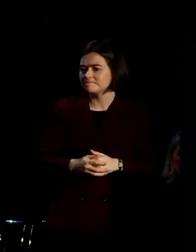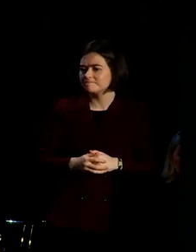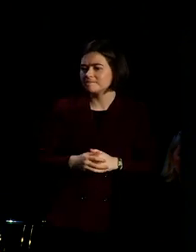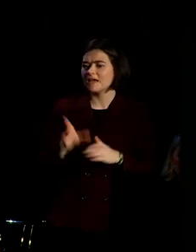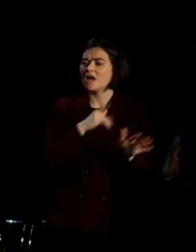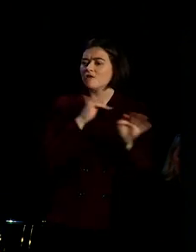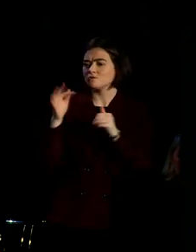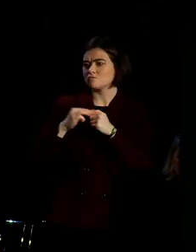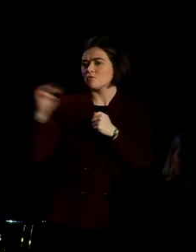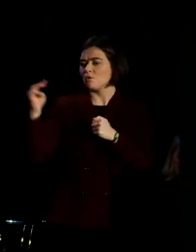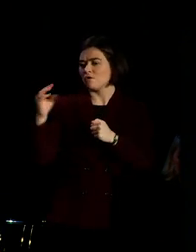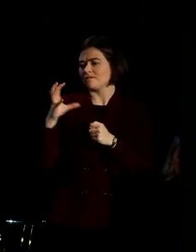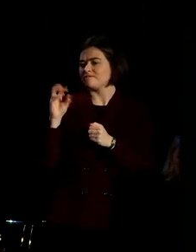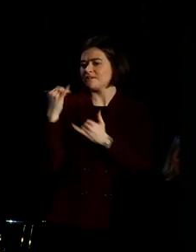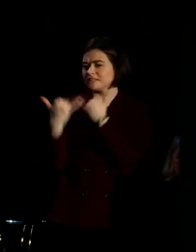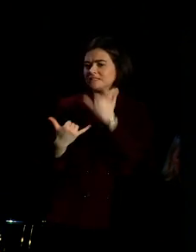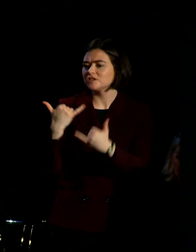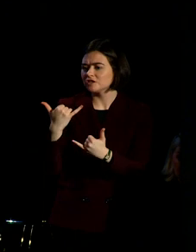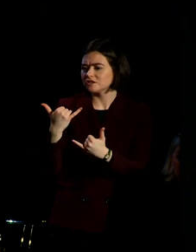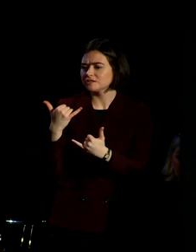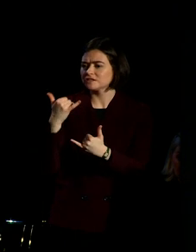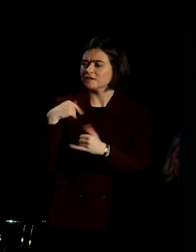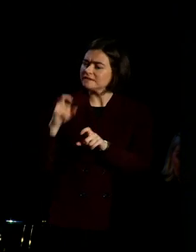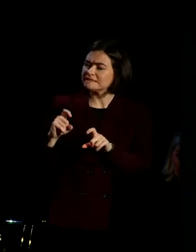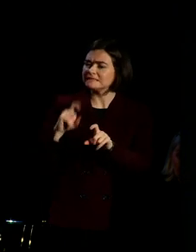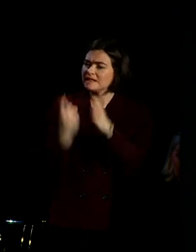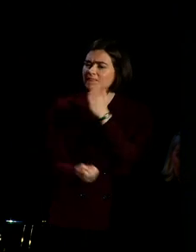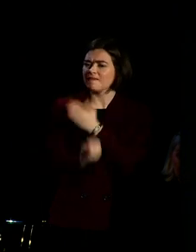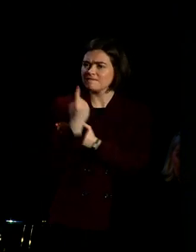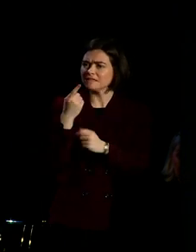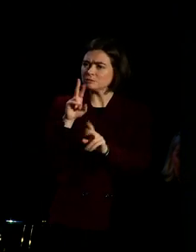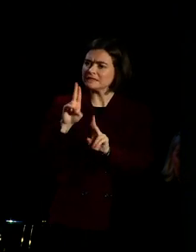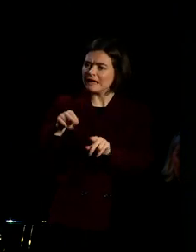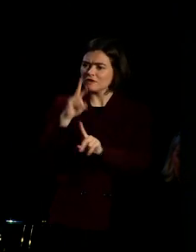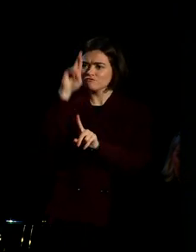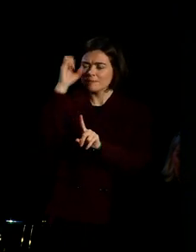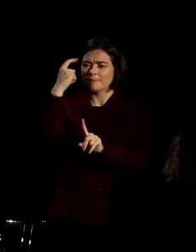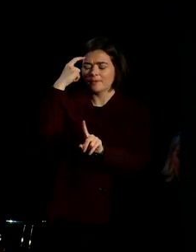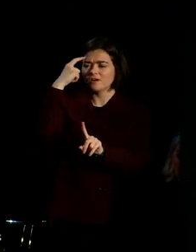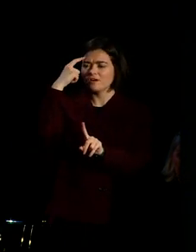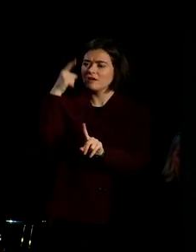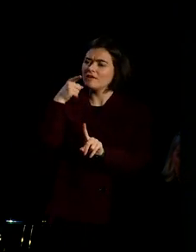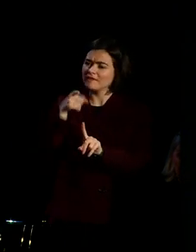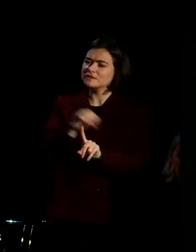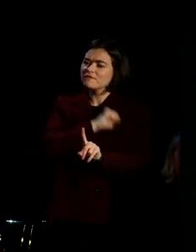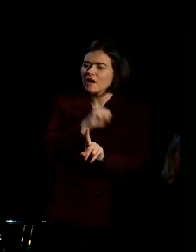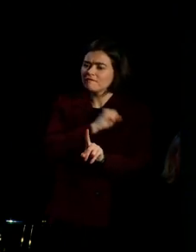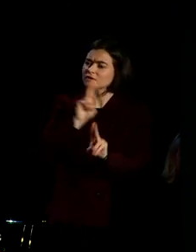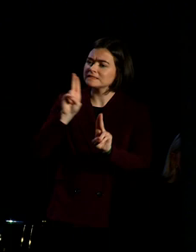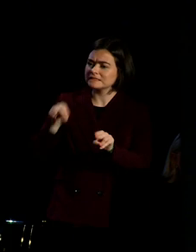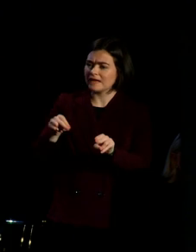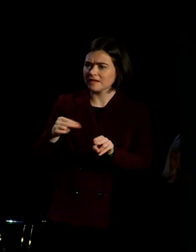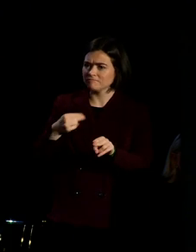After more than half a century, it remains an event close enough in time that survivors can still